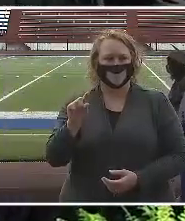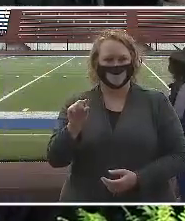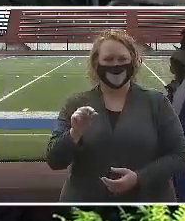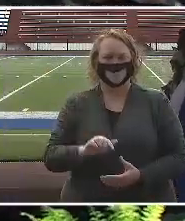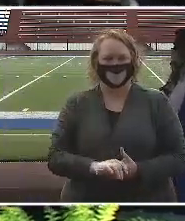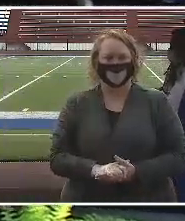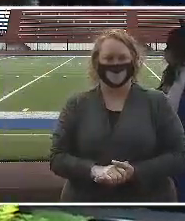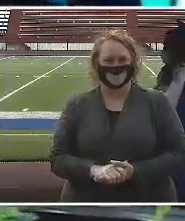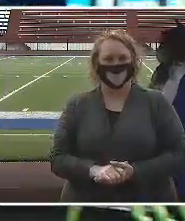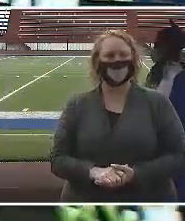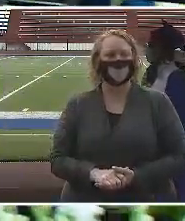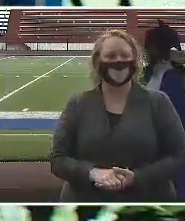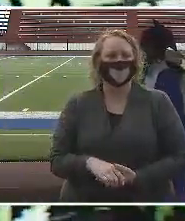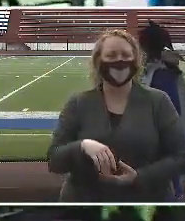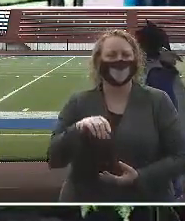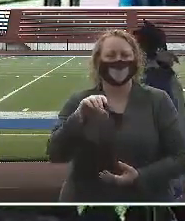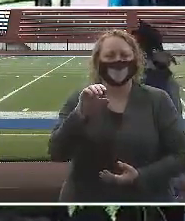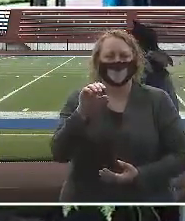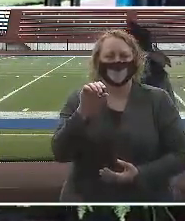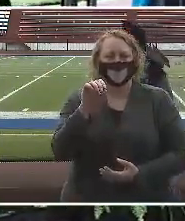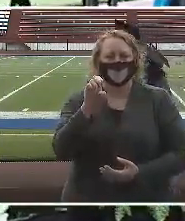Savaden Mazman.